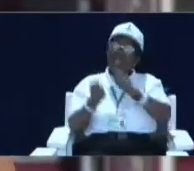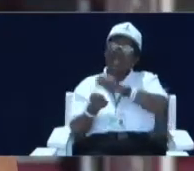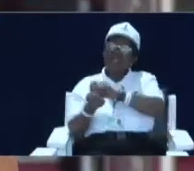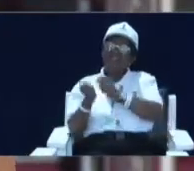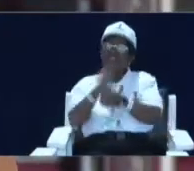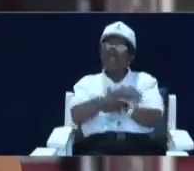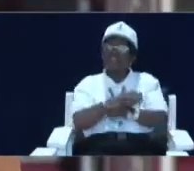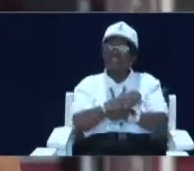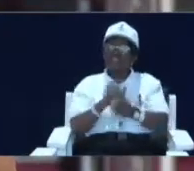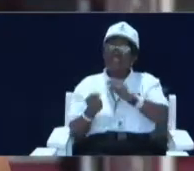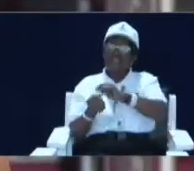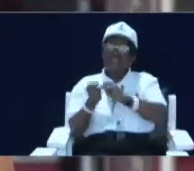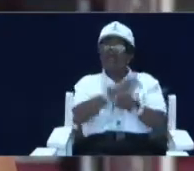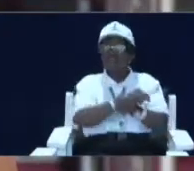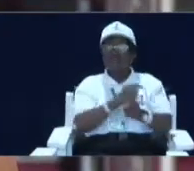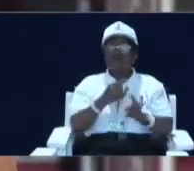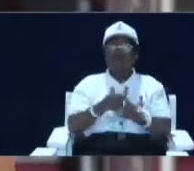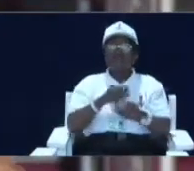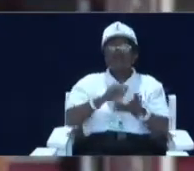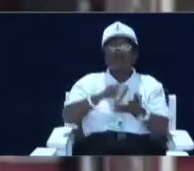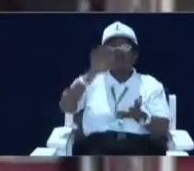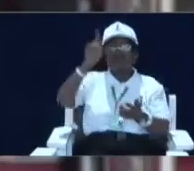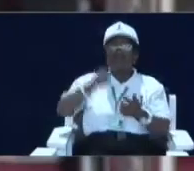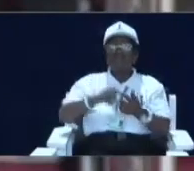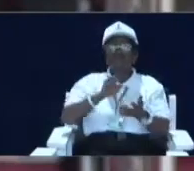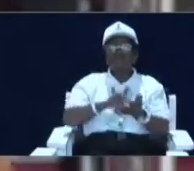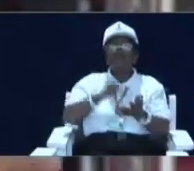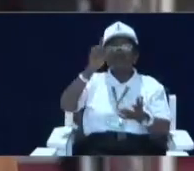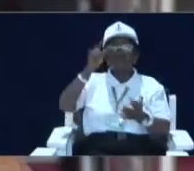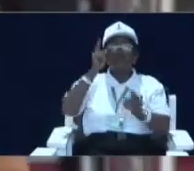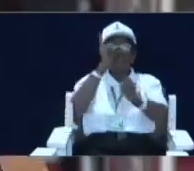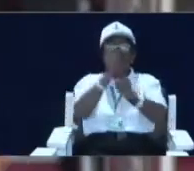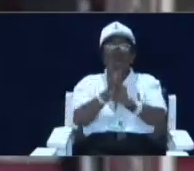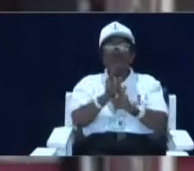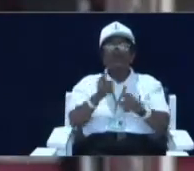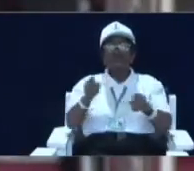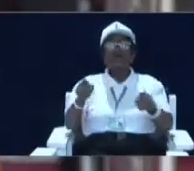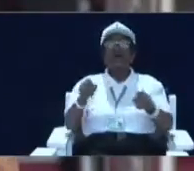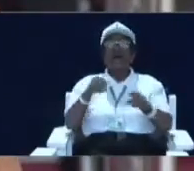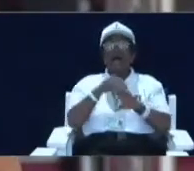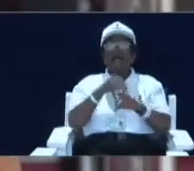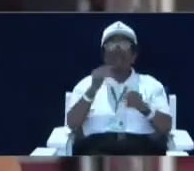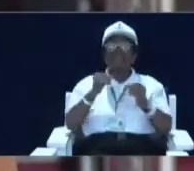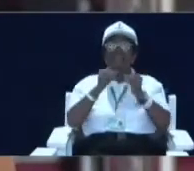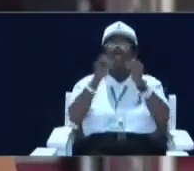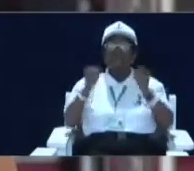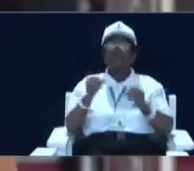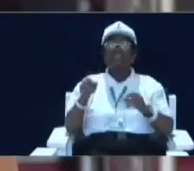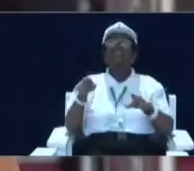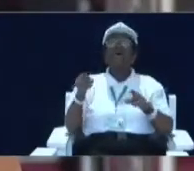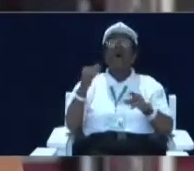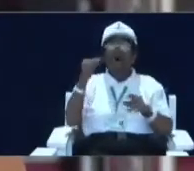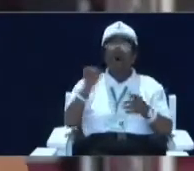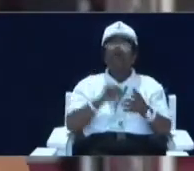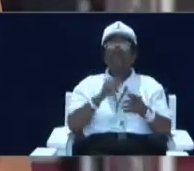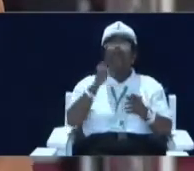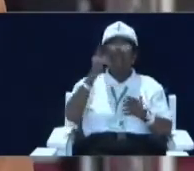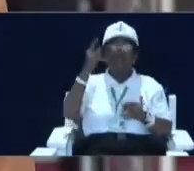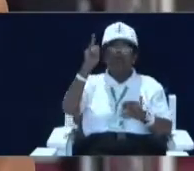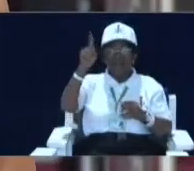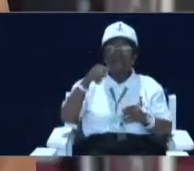transformed from glory to glory, just as the image of the one you are looking at.